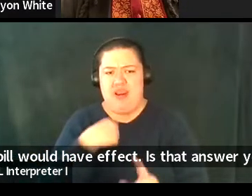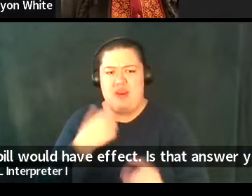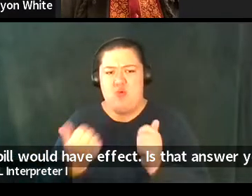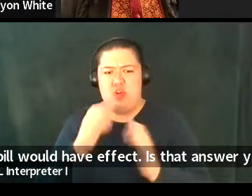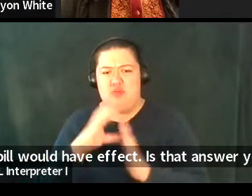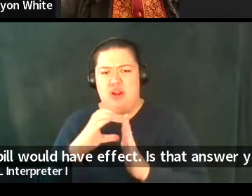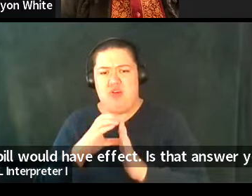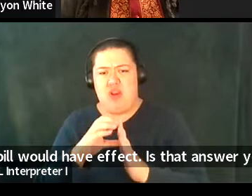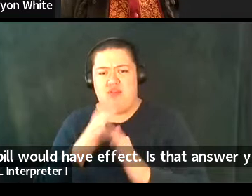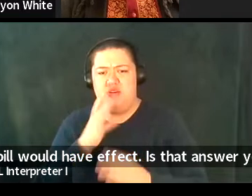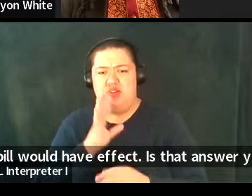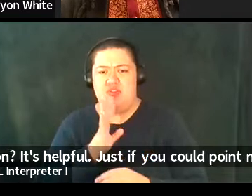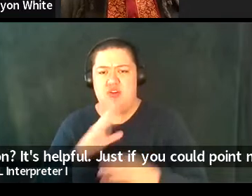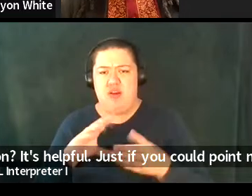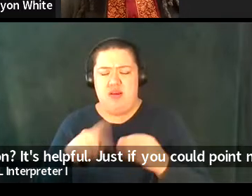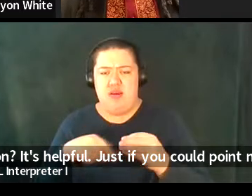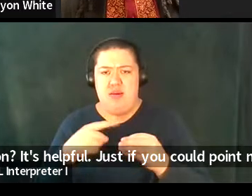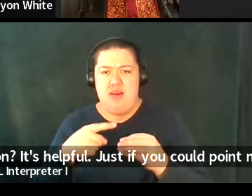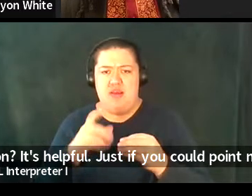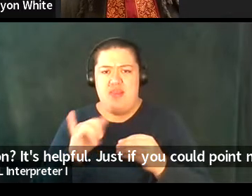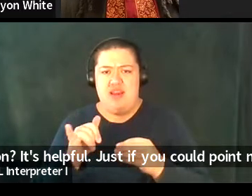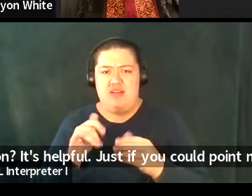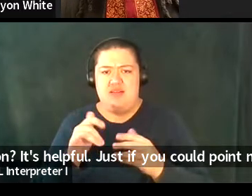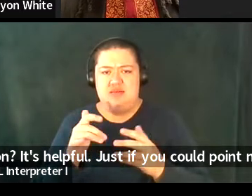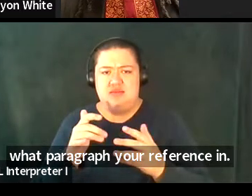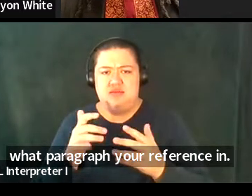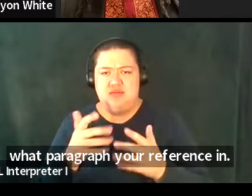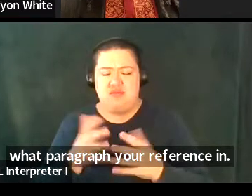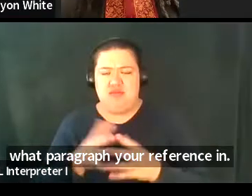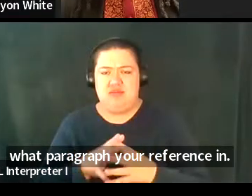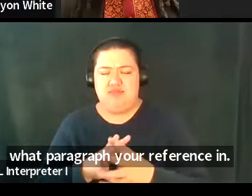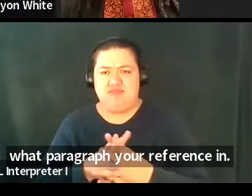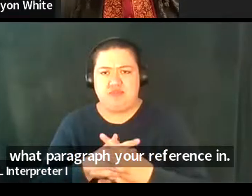referencing, that would.